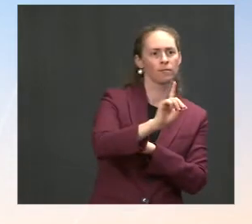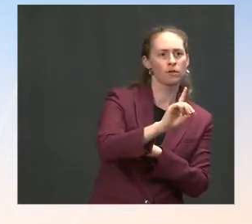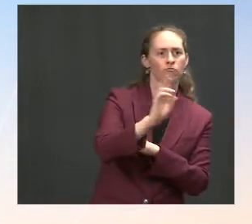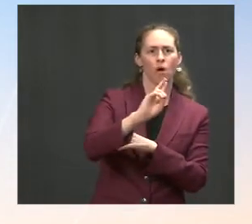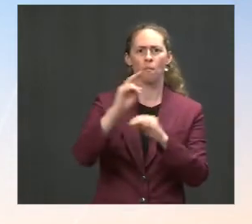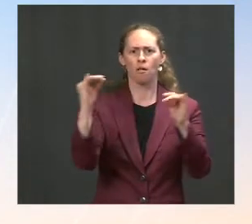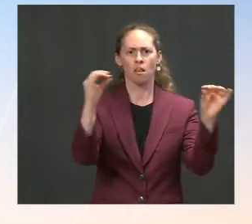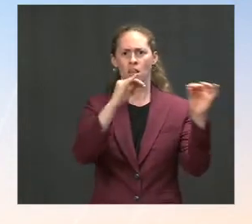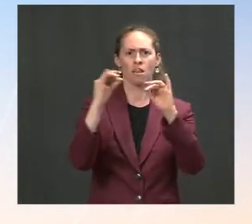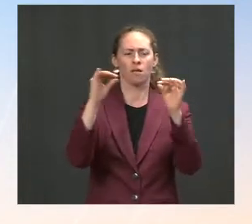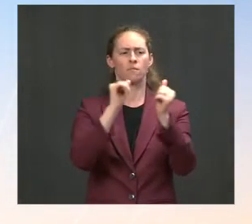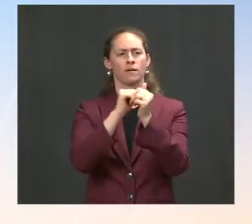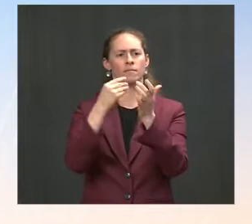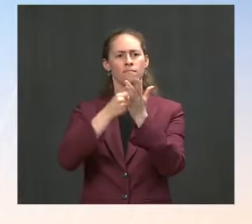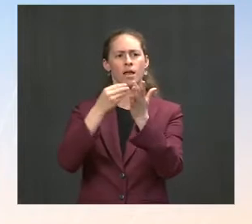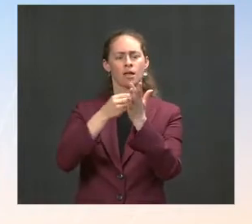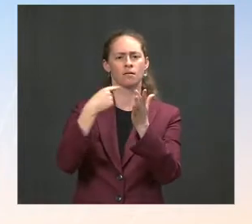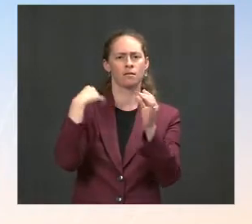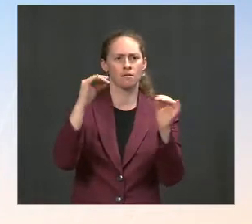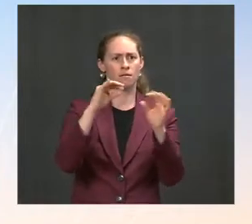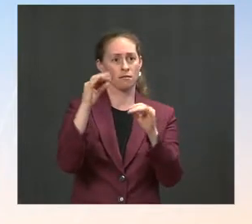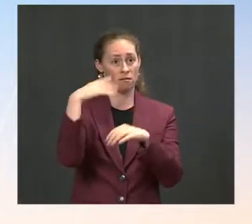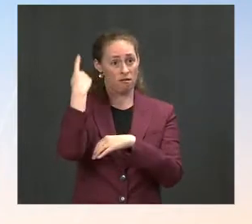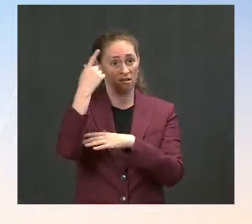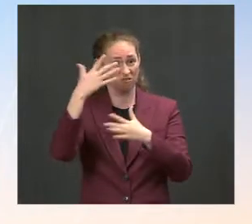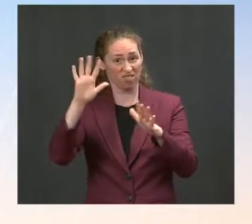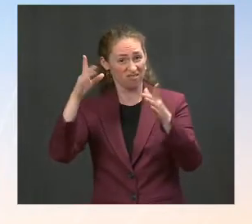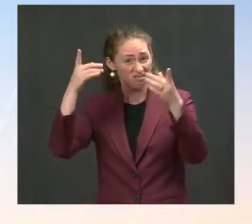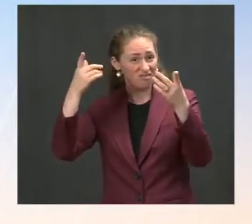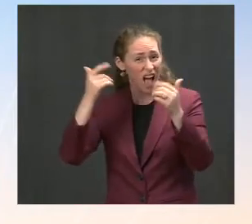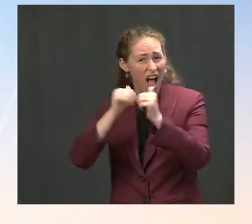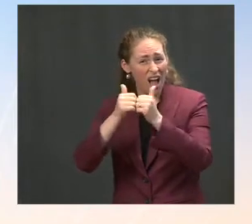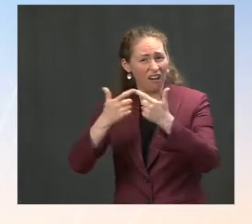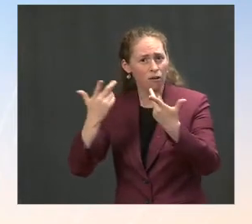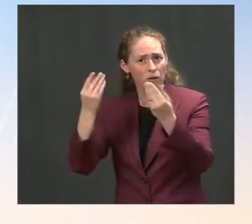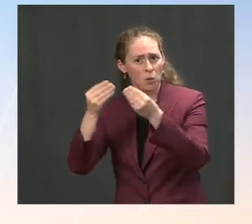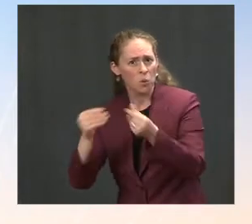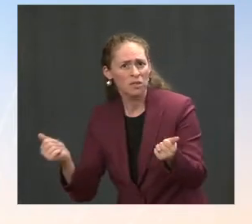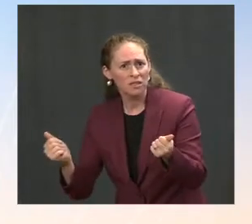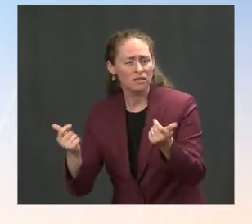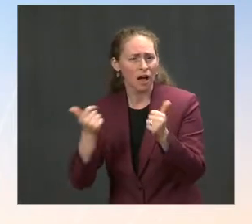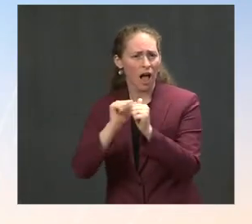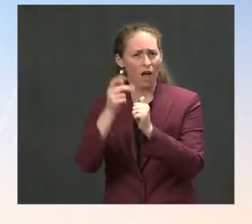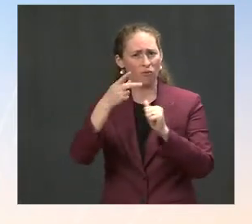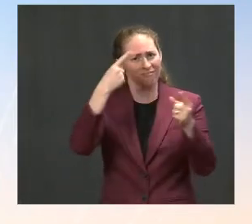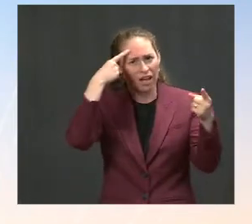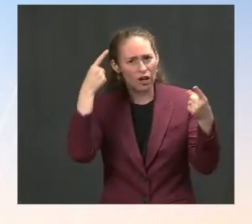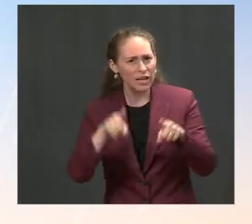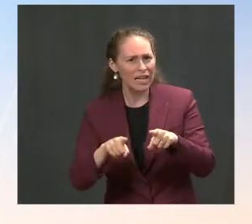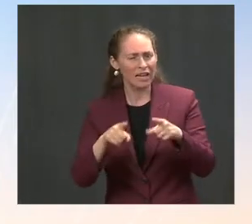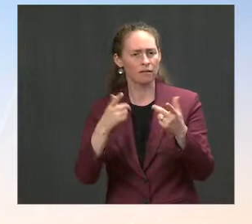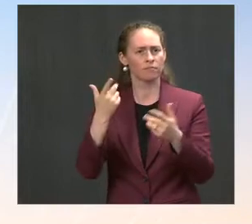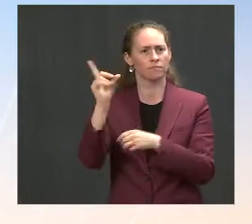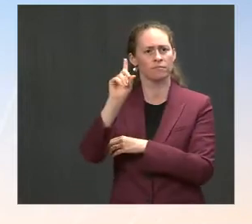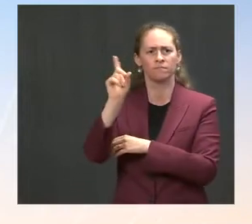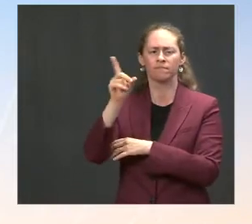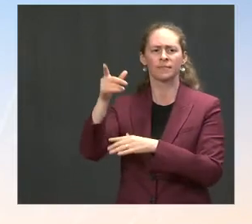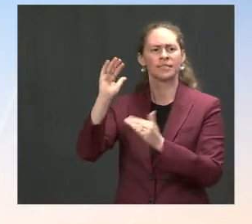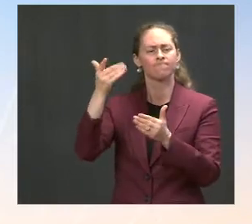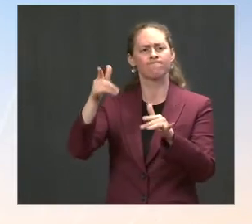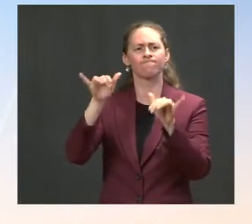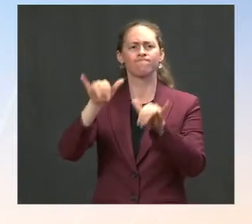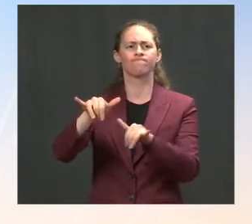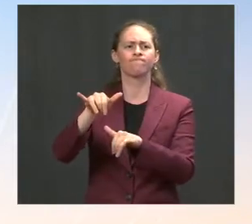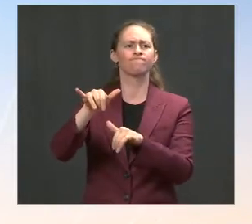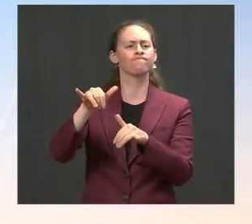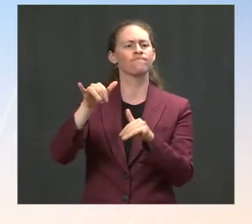you recommending any solutions as to how that should be resolved? Are you backing Democrats who say it should remain with the 80-20 highway transit